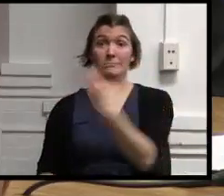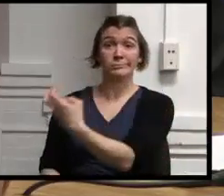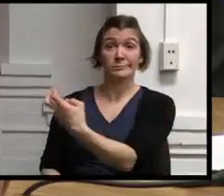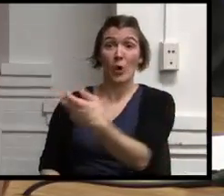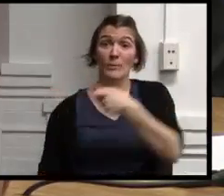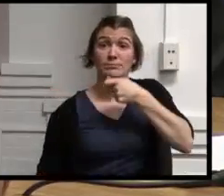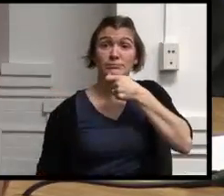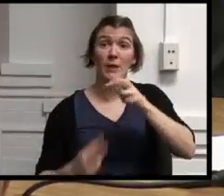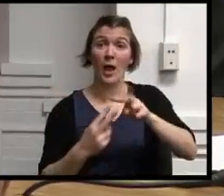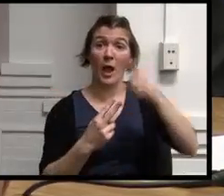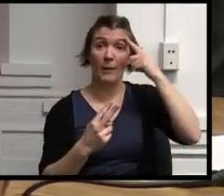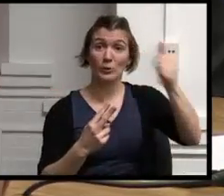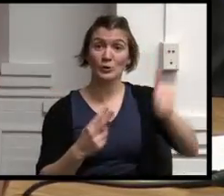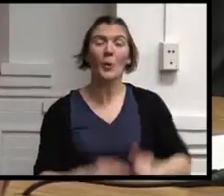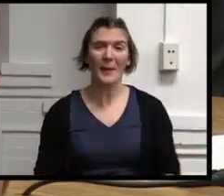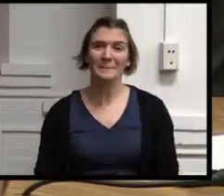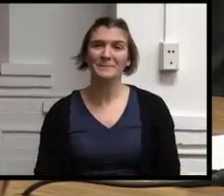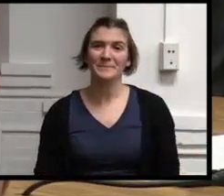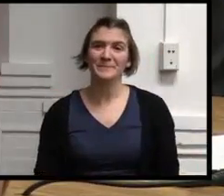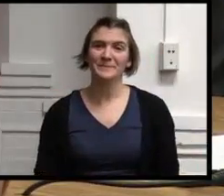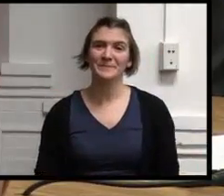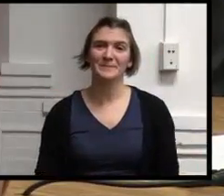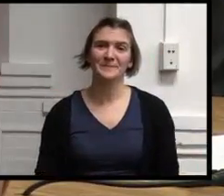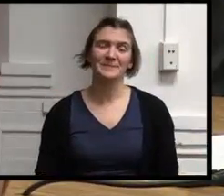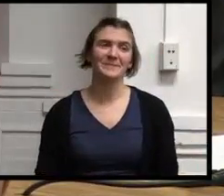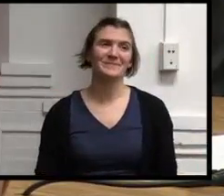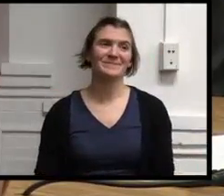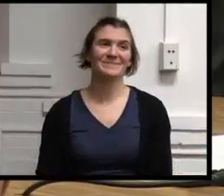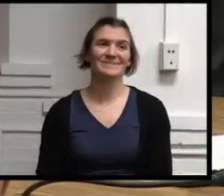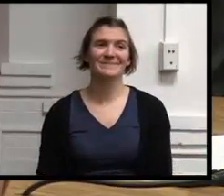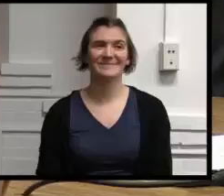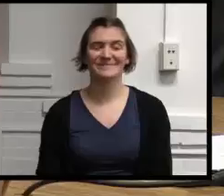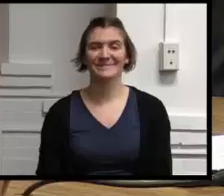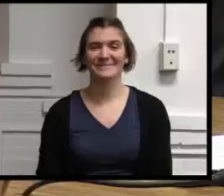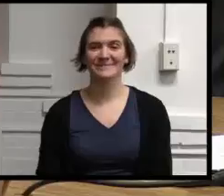can come to the mic, whichever you prefer. Okay, thank you.